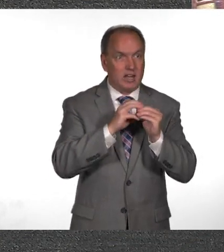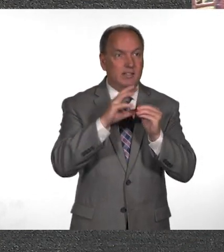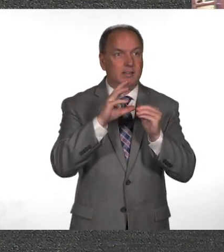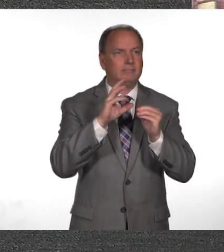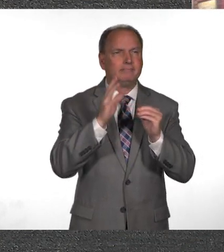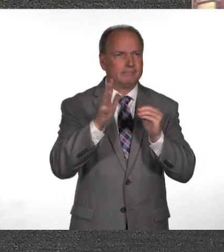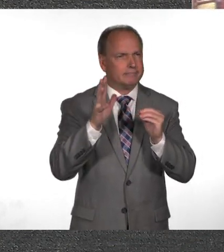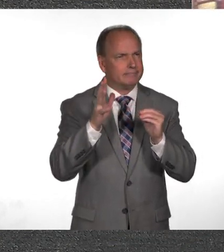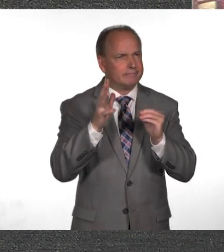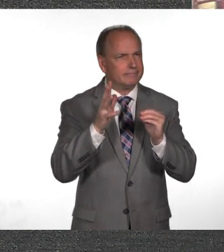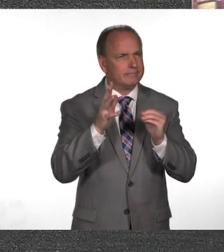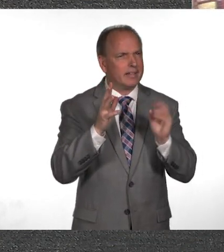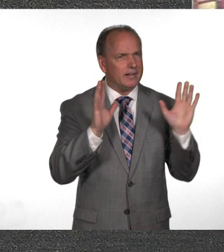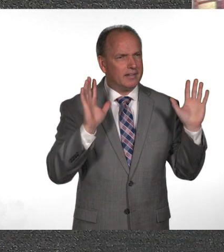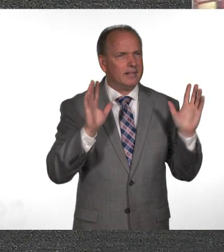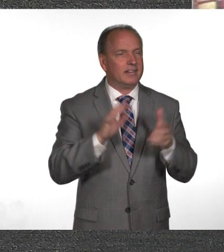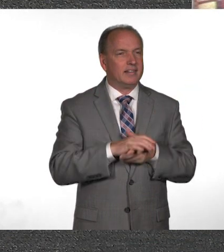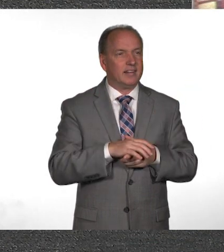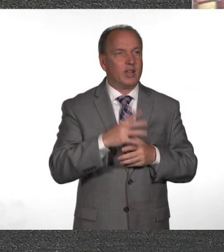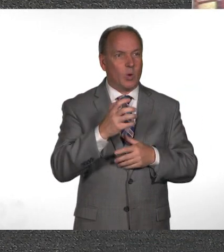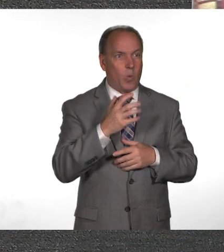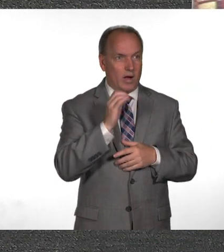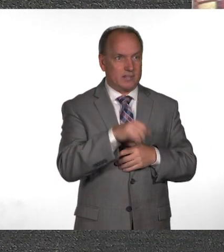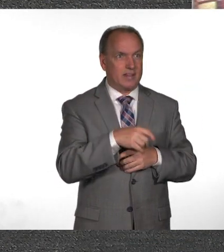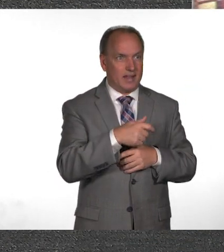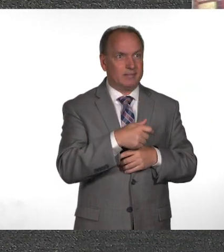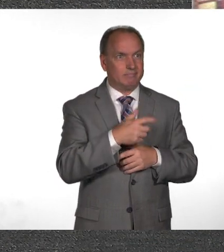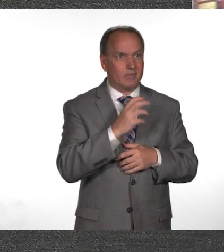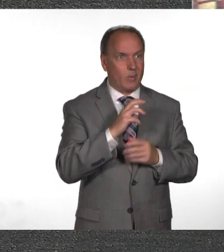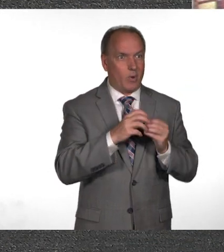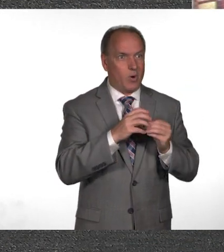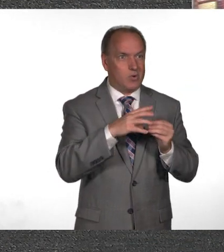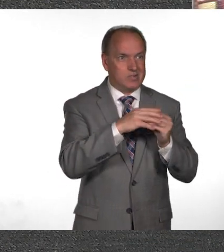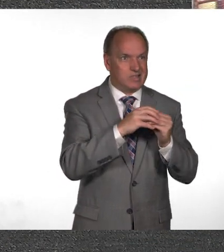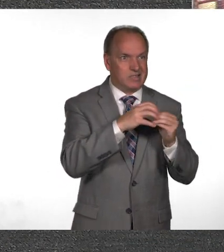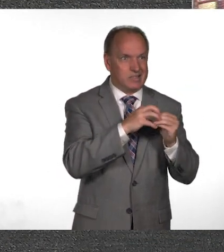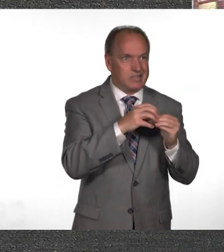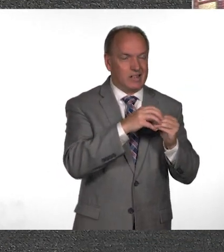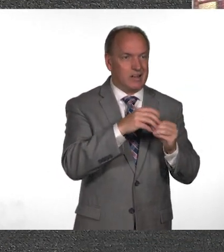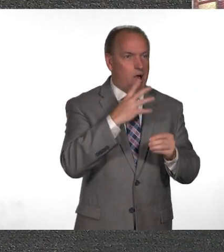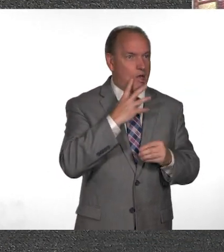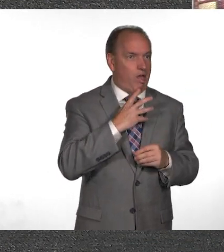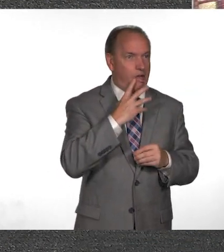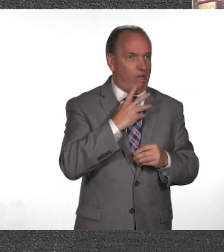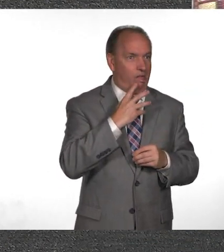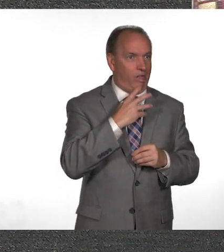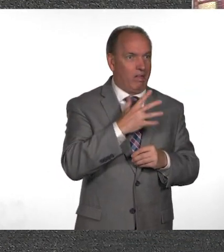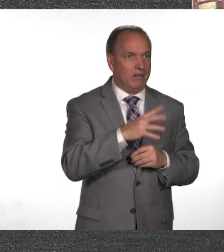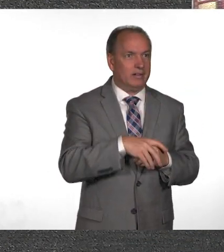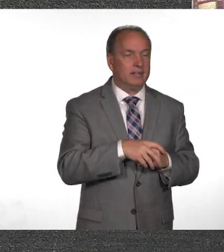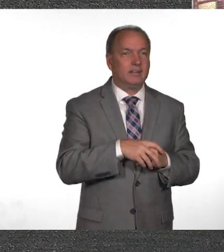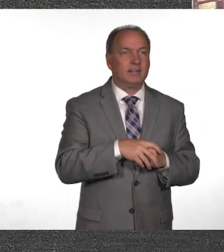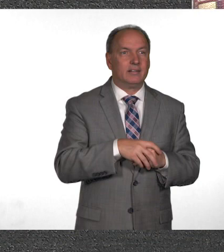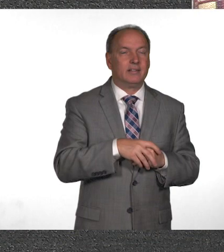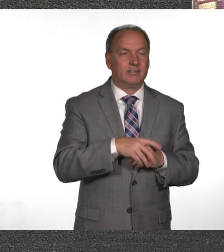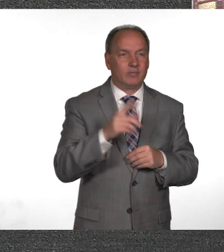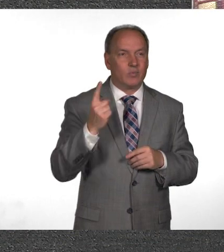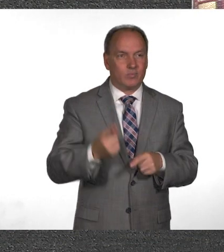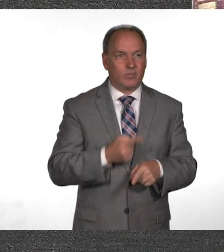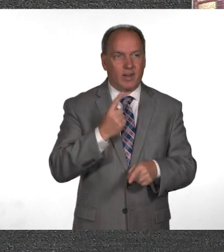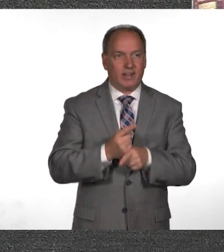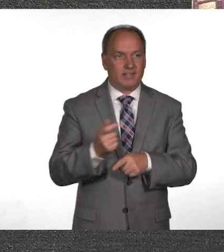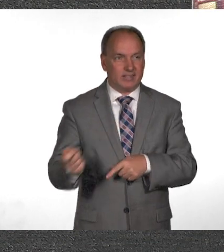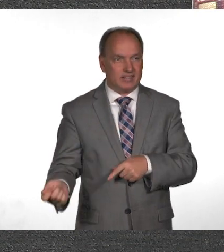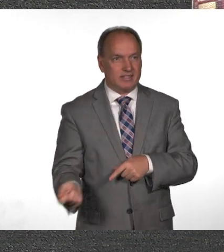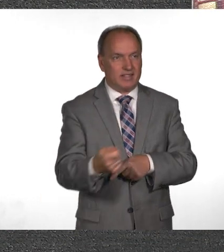Uh-oh. Give it back, give it back. He wants his tennis ball. Give it back, give it back. It's getting slobbery. Okay, all right, yep. I think the tennis